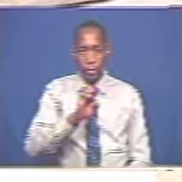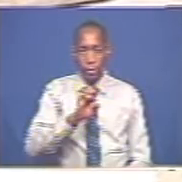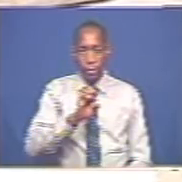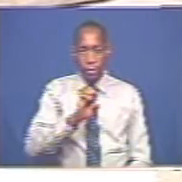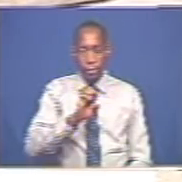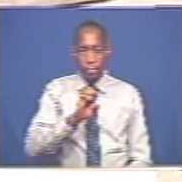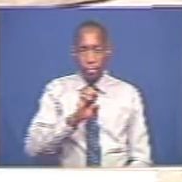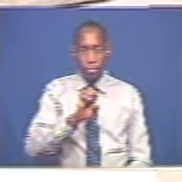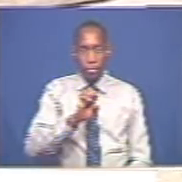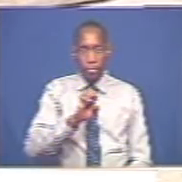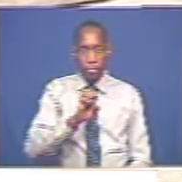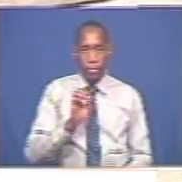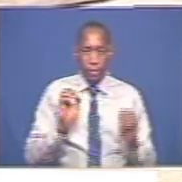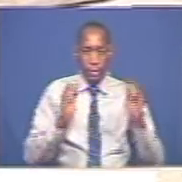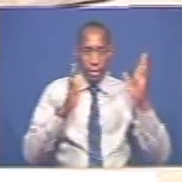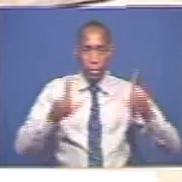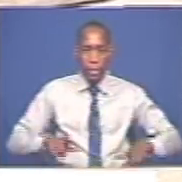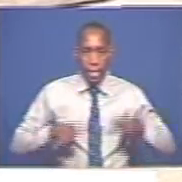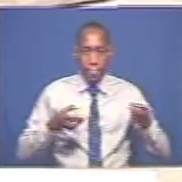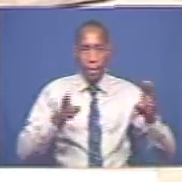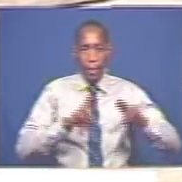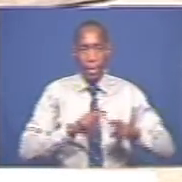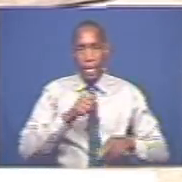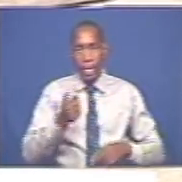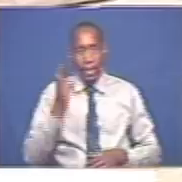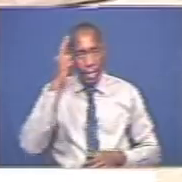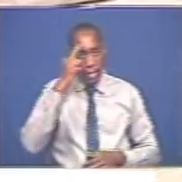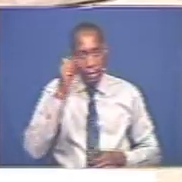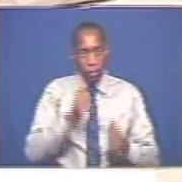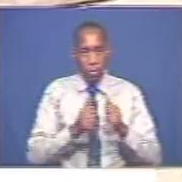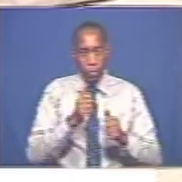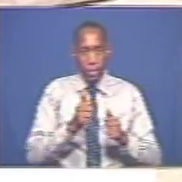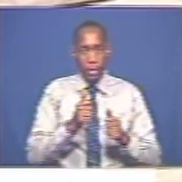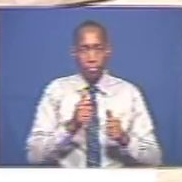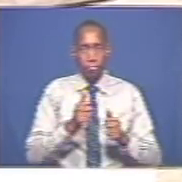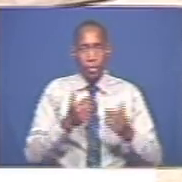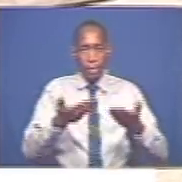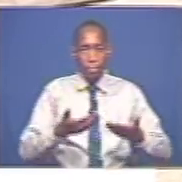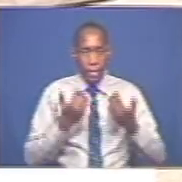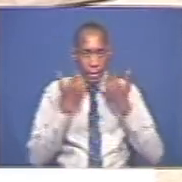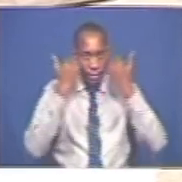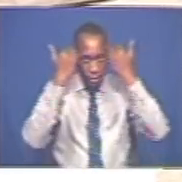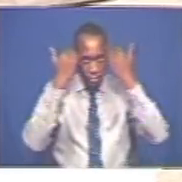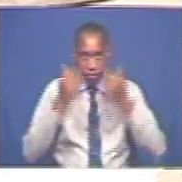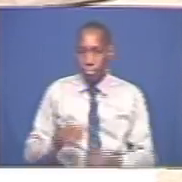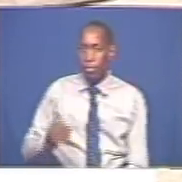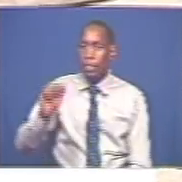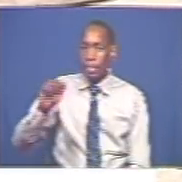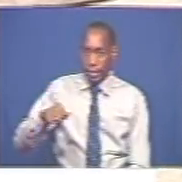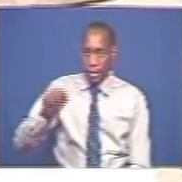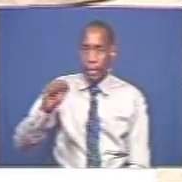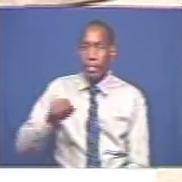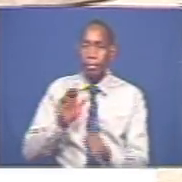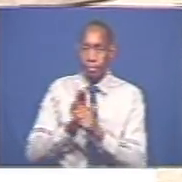talking about, you know, events of life happening. Are there other things that can actually predispose you to depression? Oh, yes, mm-hmm. quite a number of